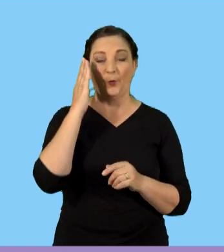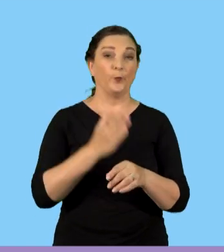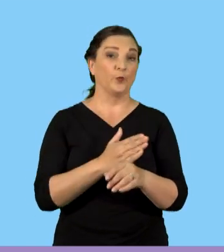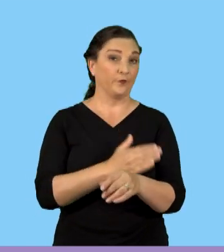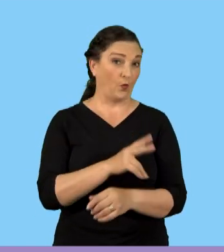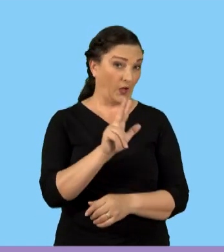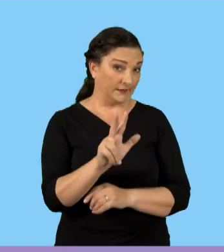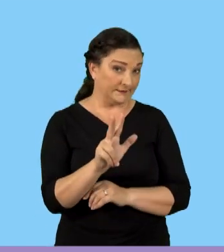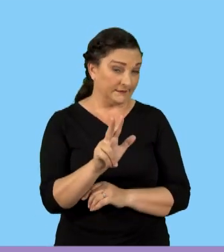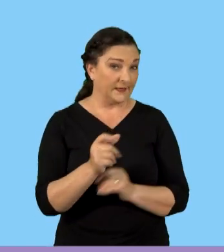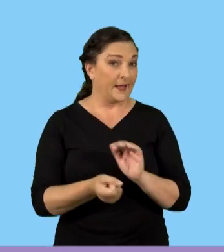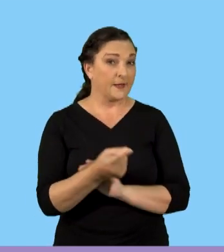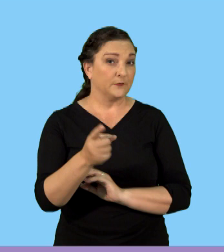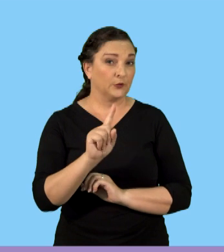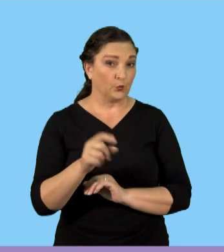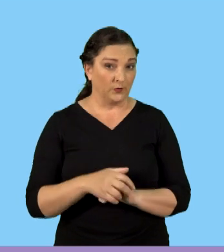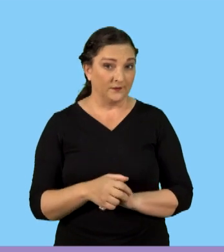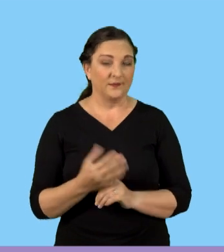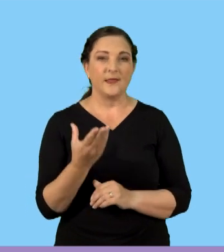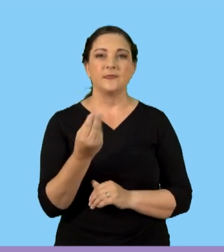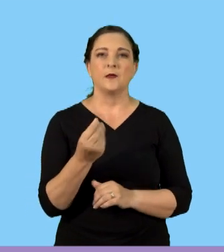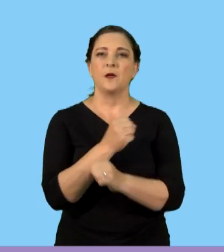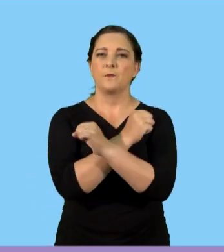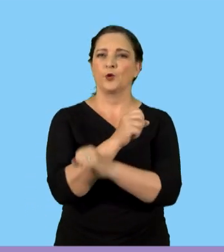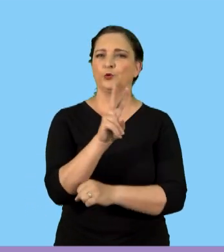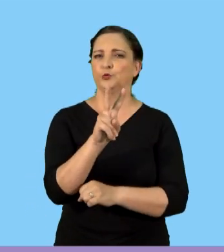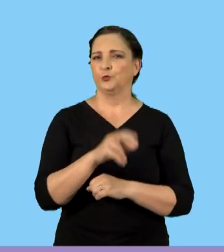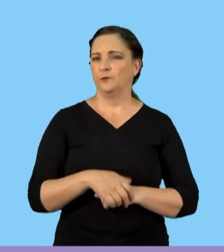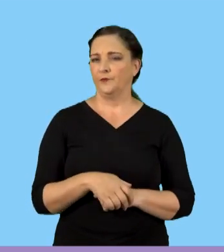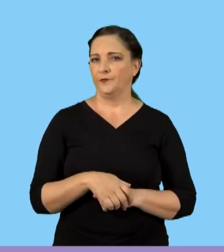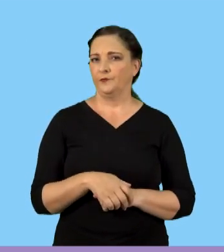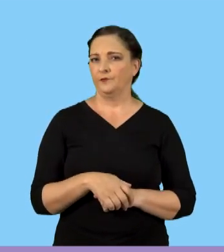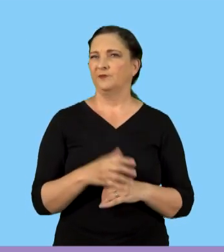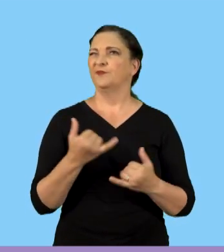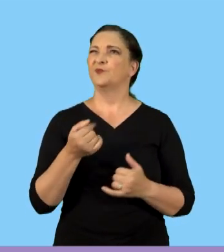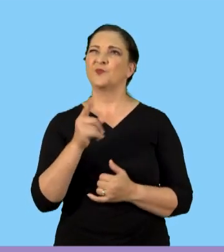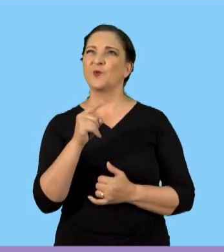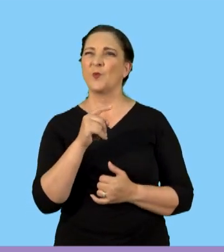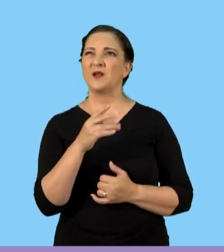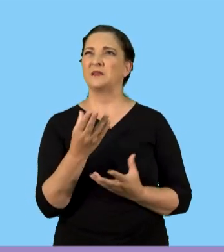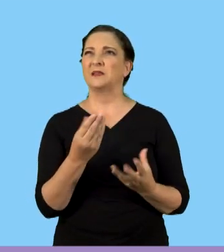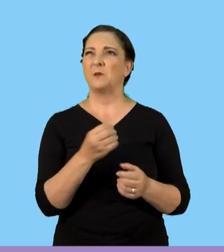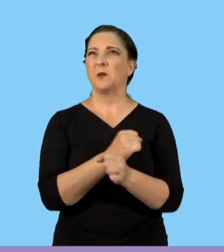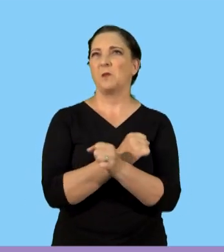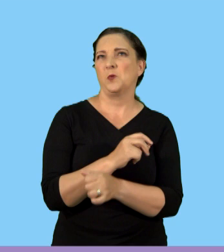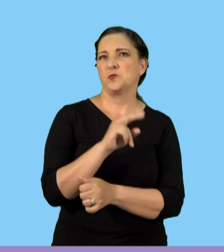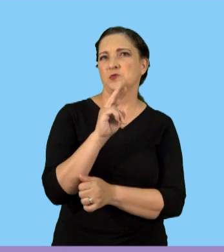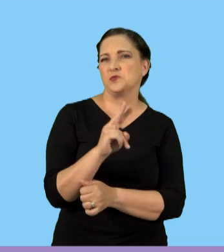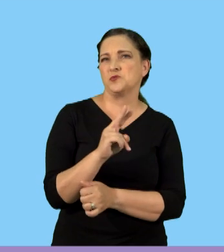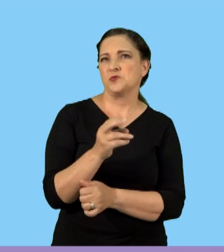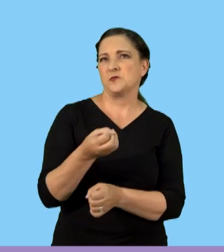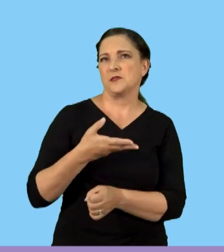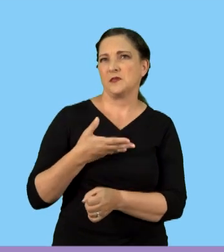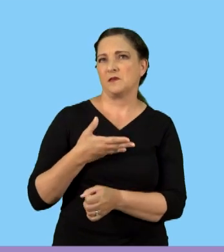we had the 8, a number was multiplied by 2. So what number was multiplied by 2 and then the answer